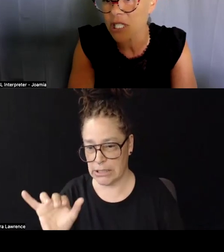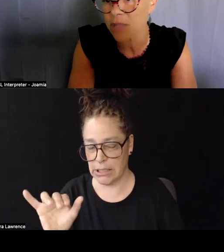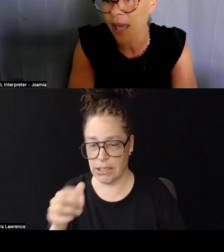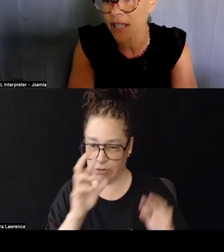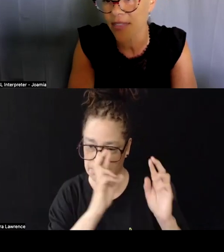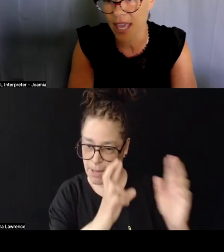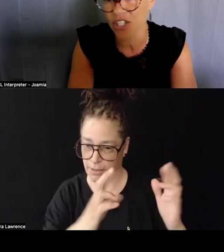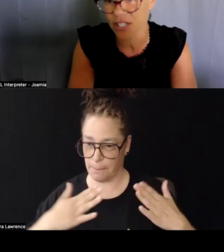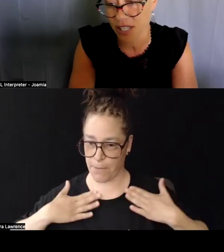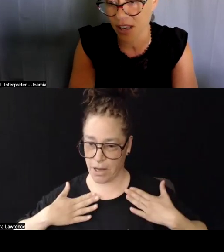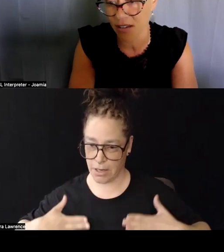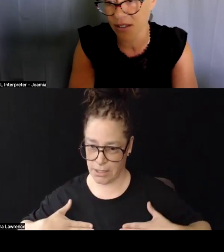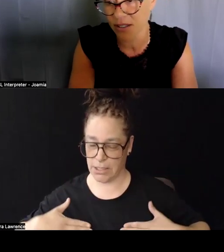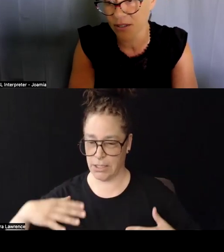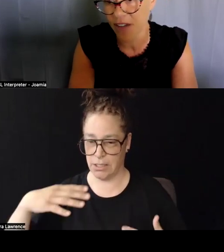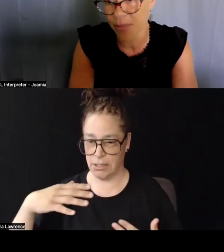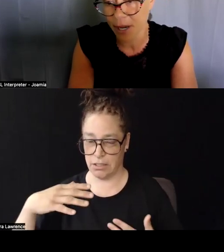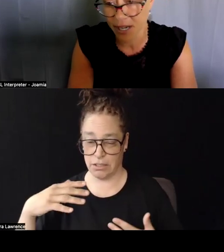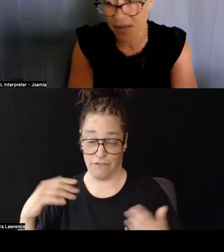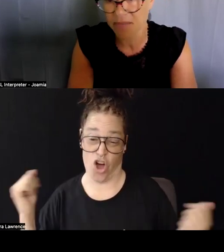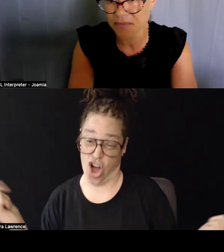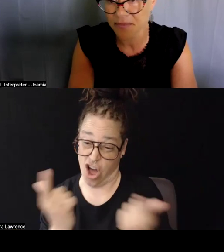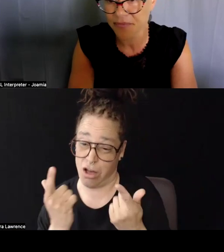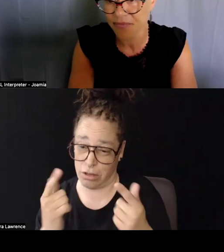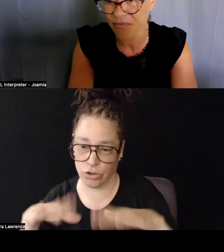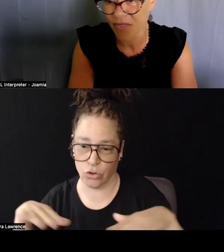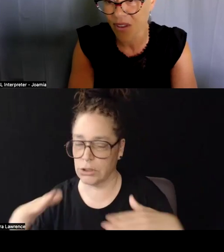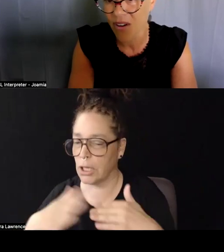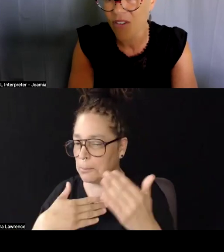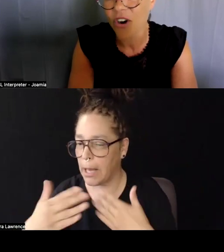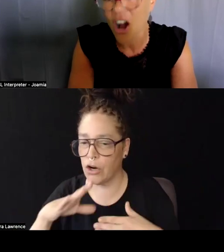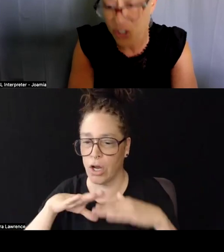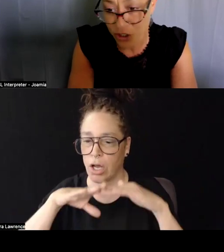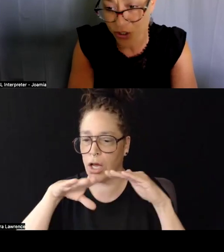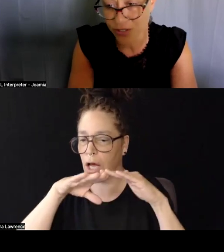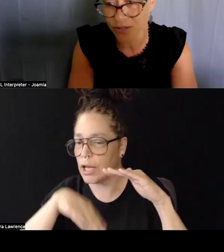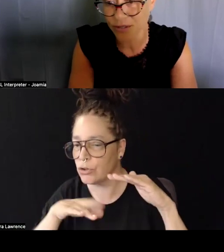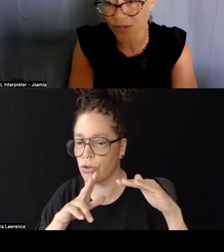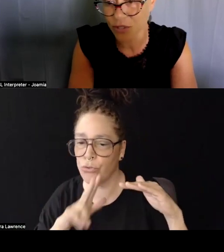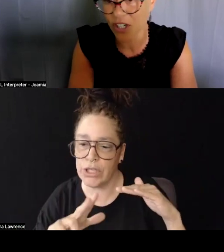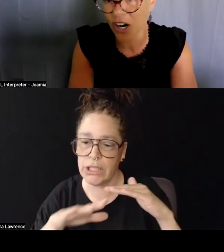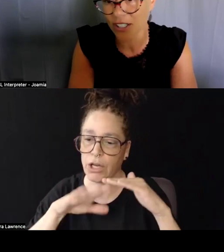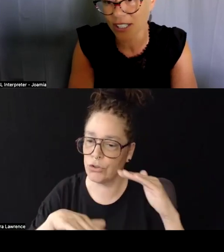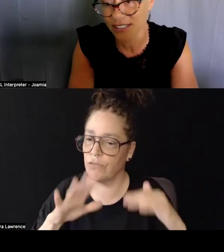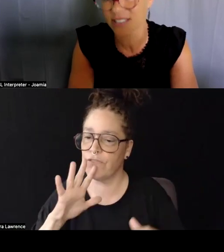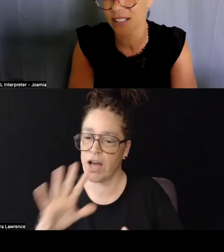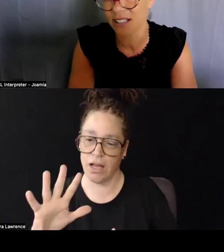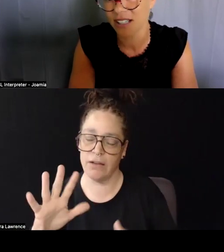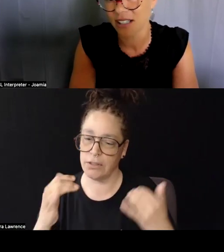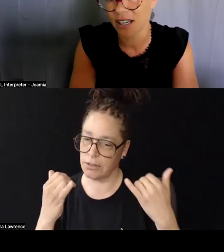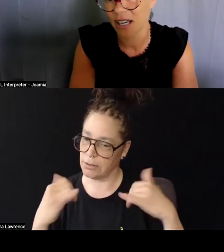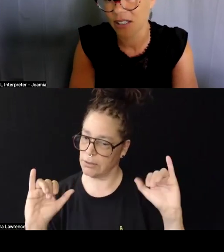and respect the agency of the body for all children,